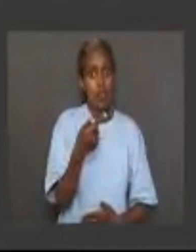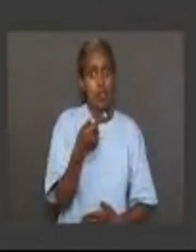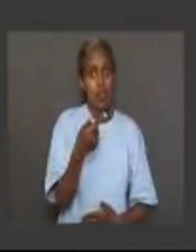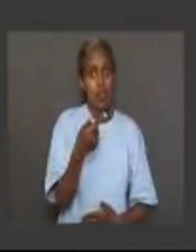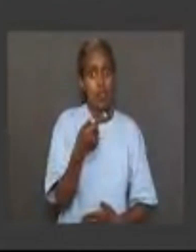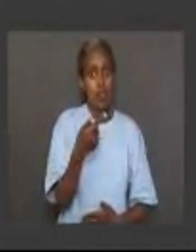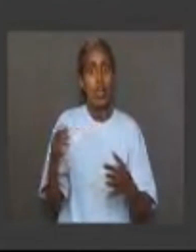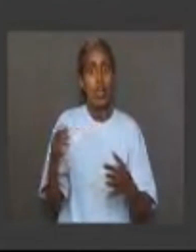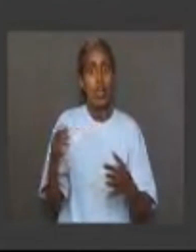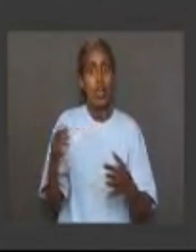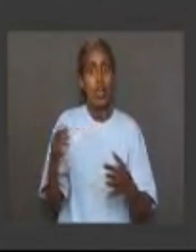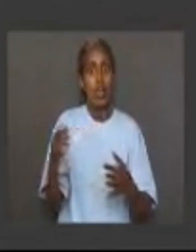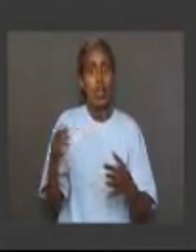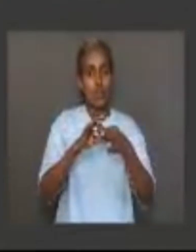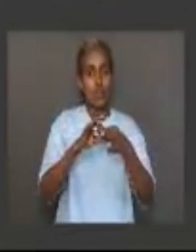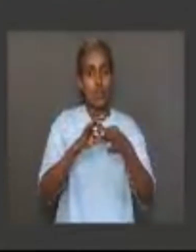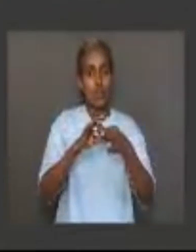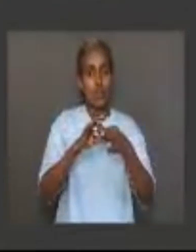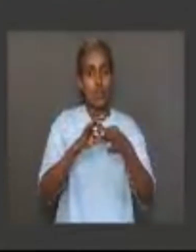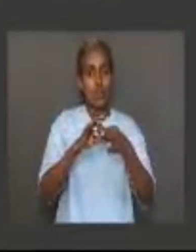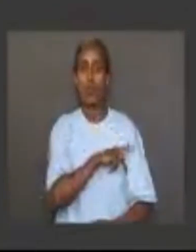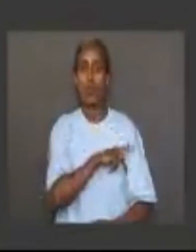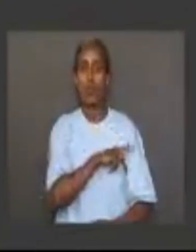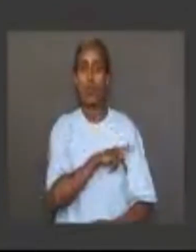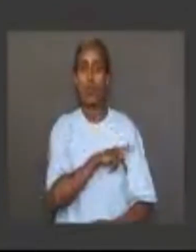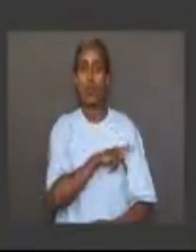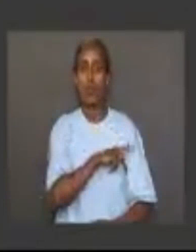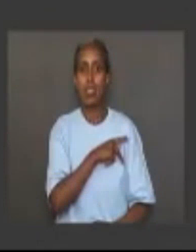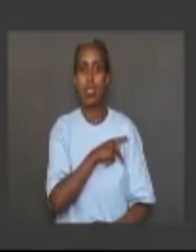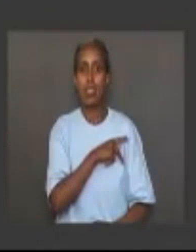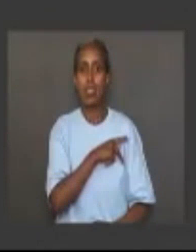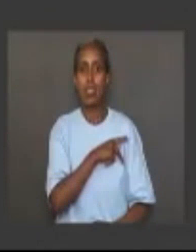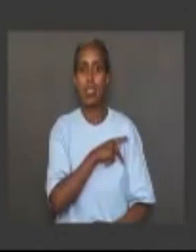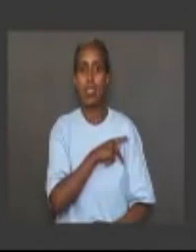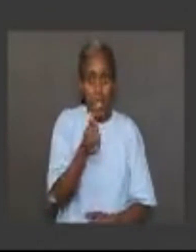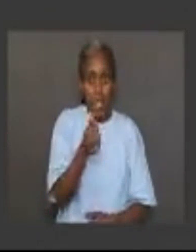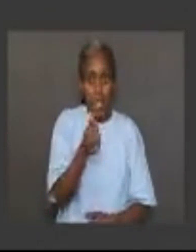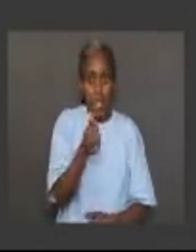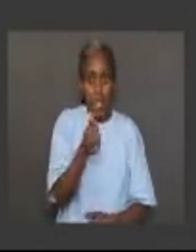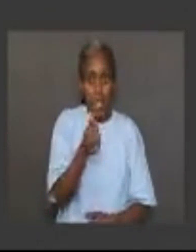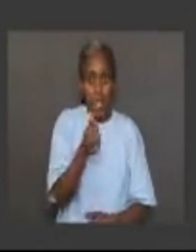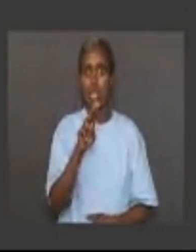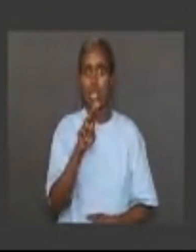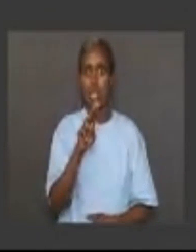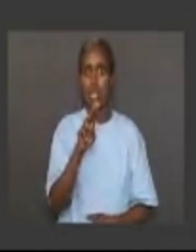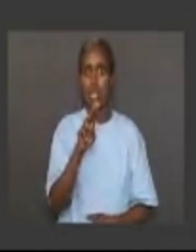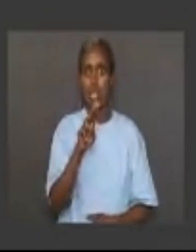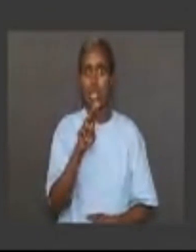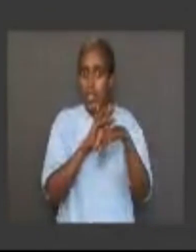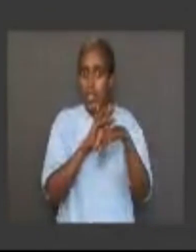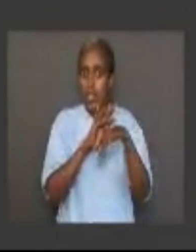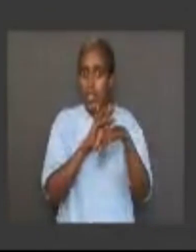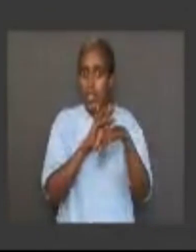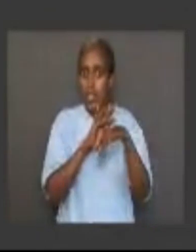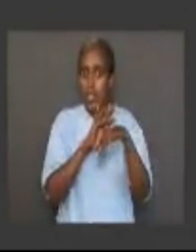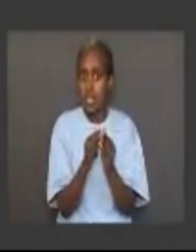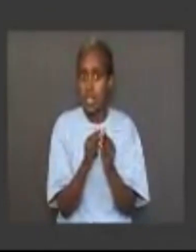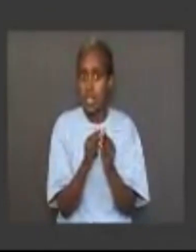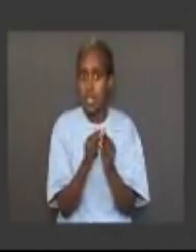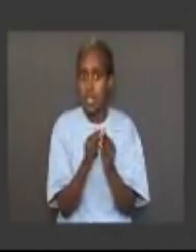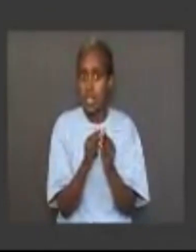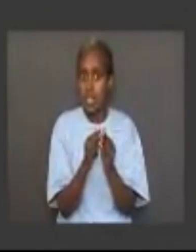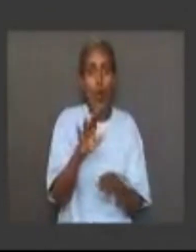associative property. A union a null set or an empty